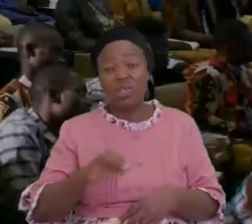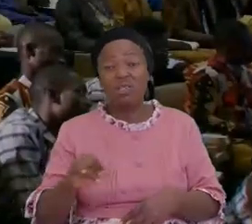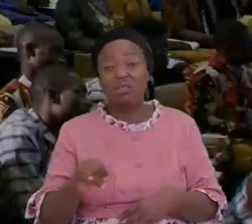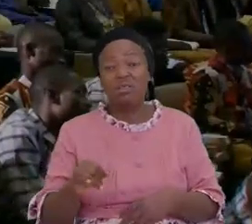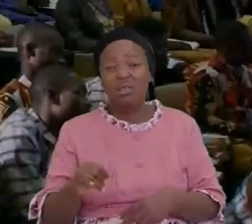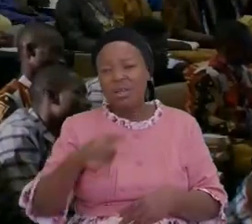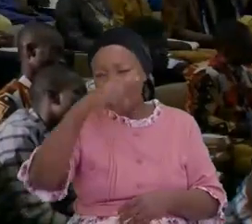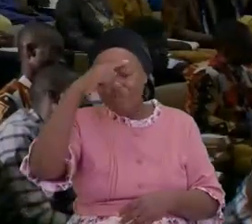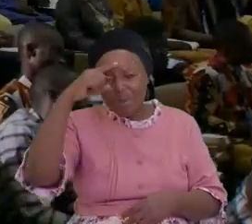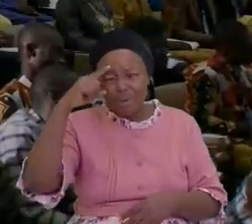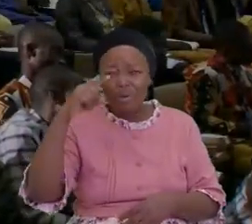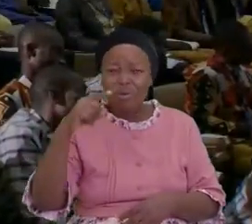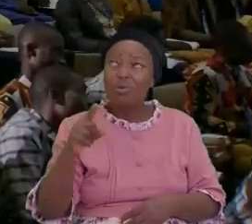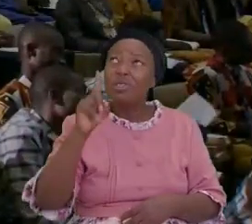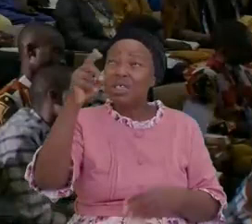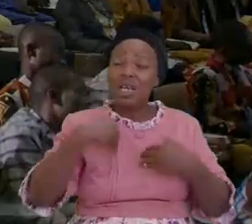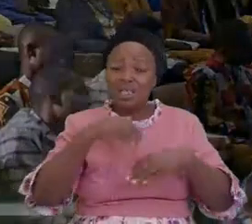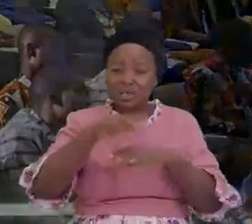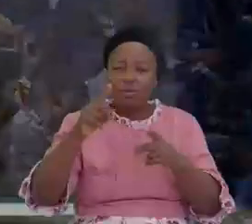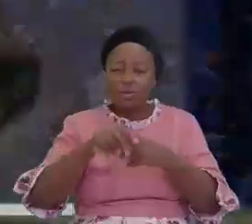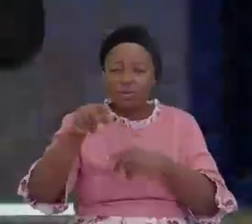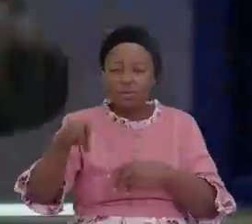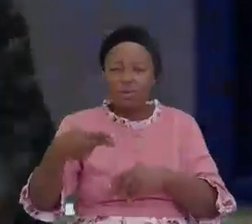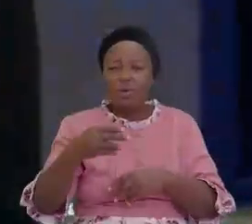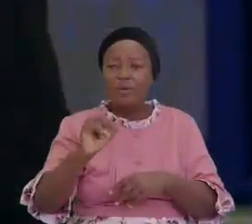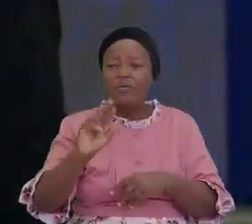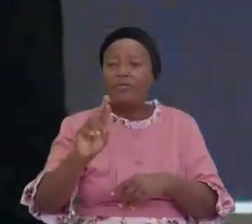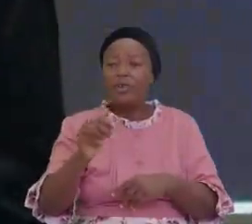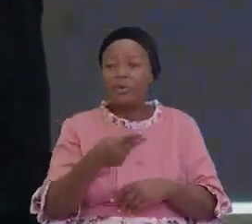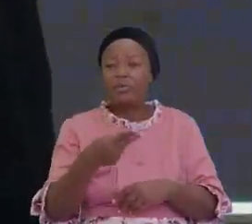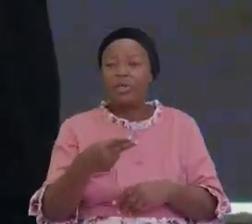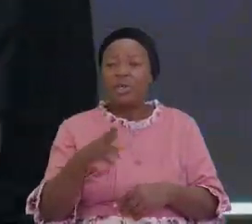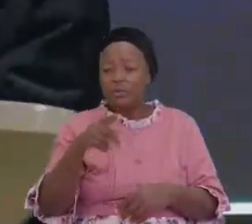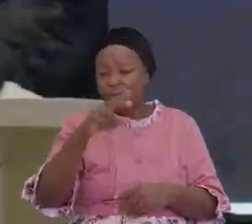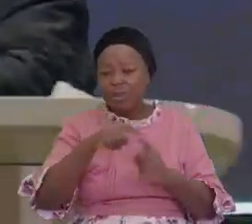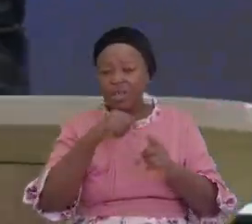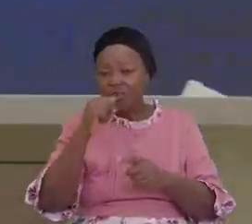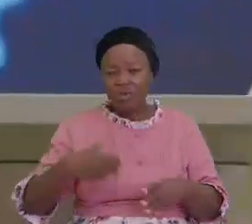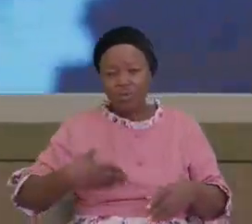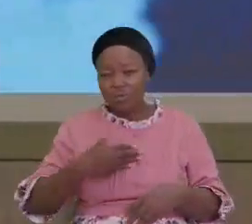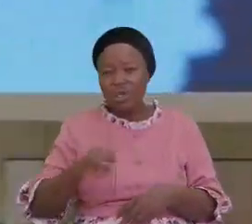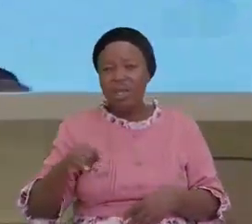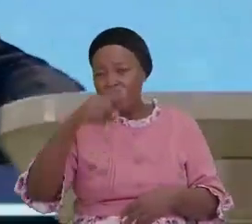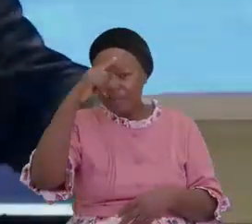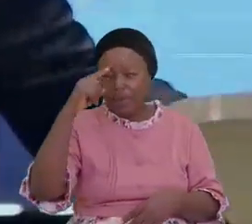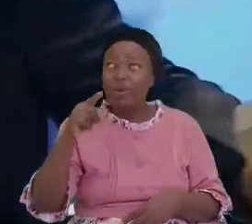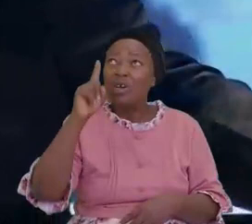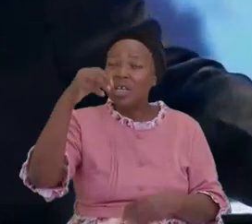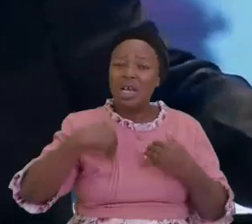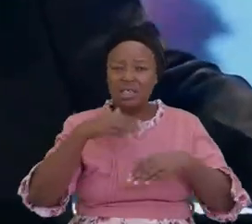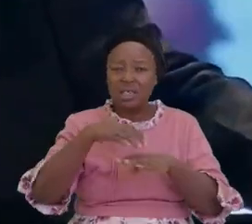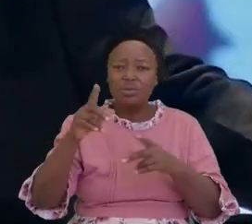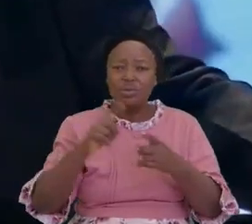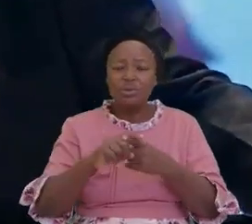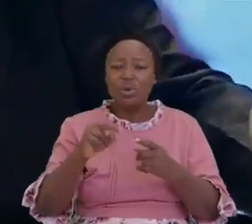Because he has sent you to Pharaoh. When you are not willing. Because he has sent you to